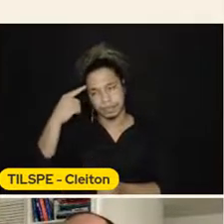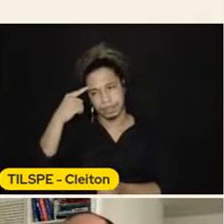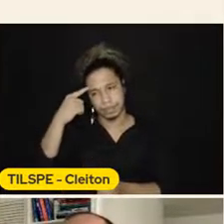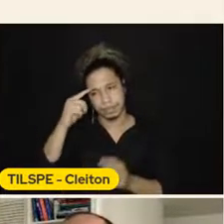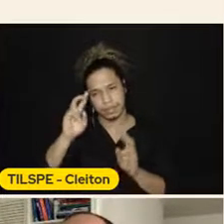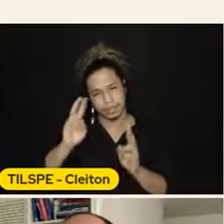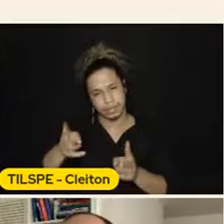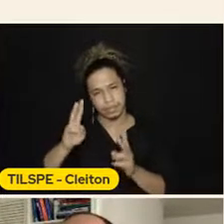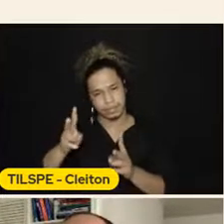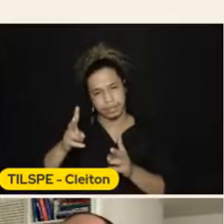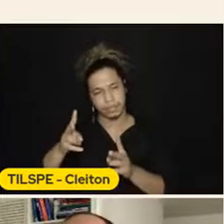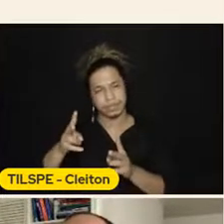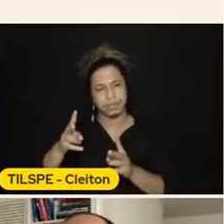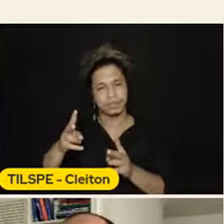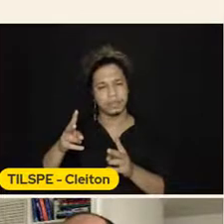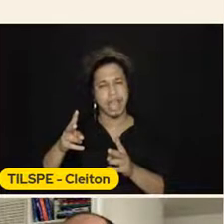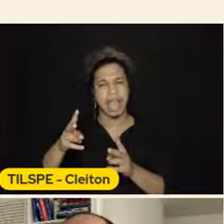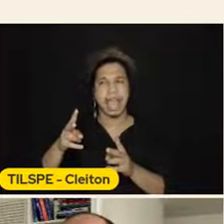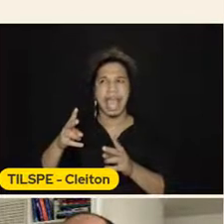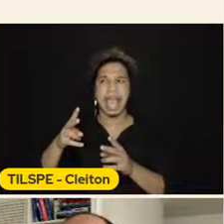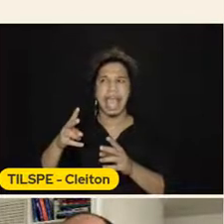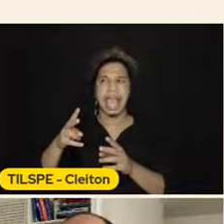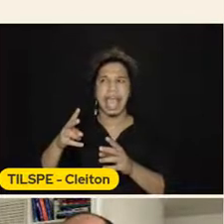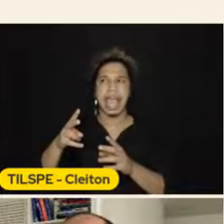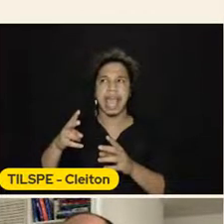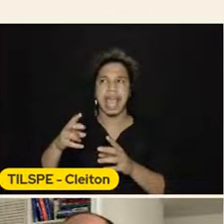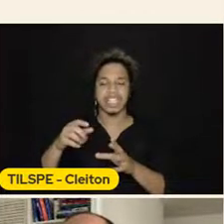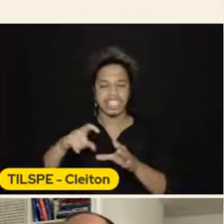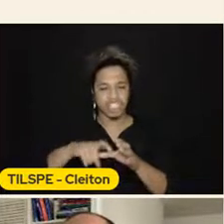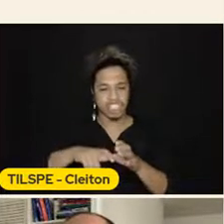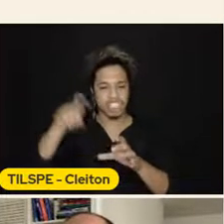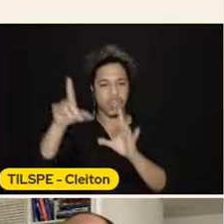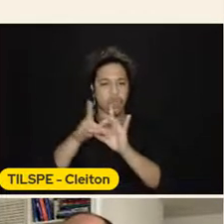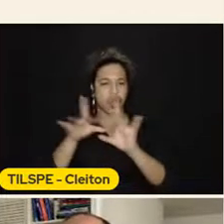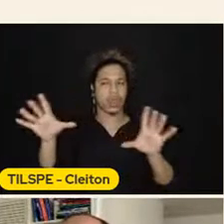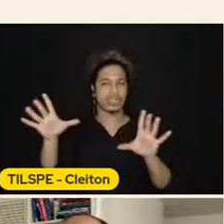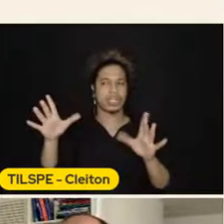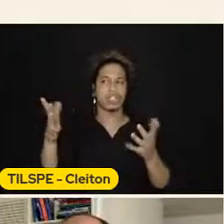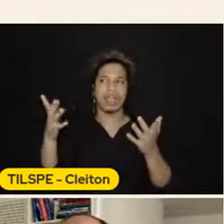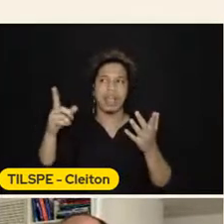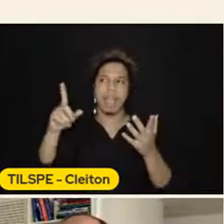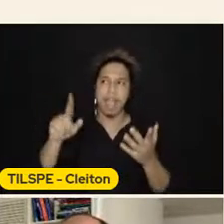a complete process, but we can think as in the progressive sense,